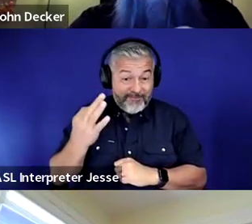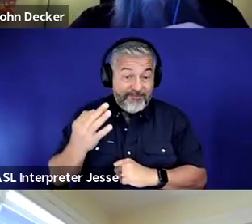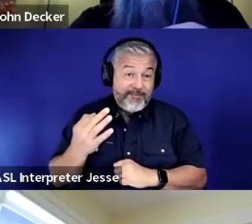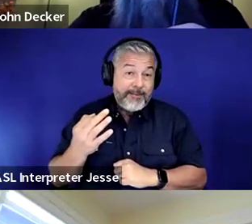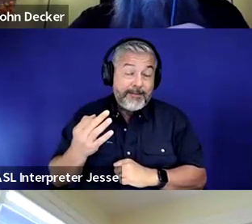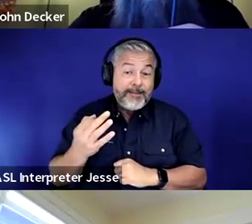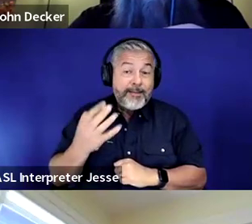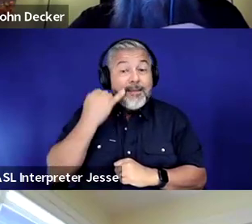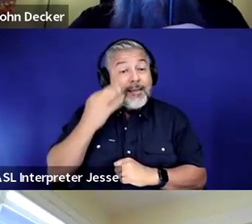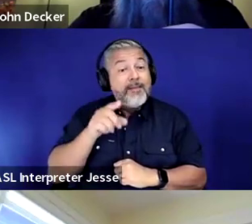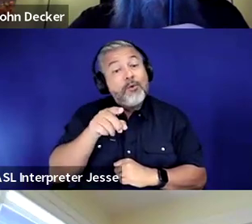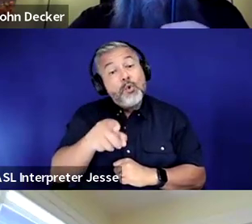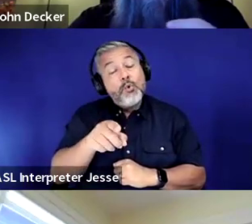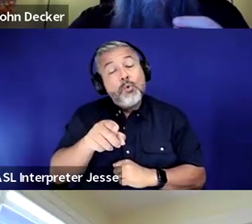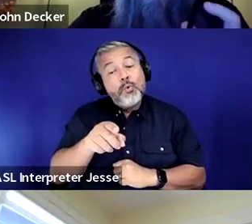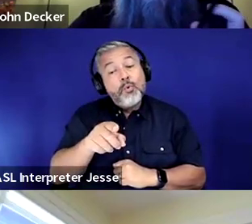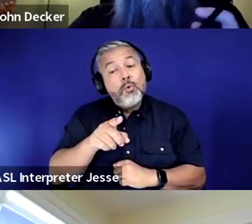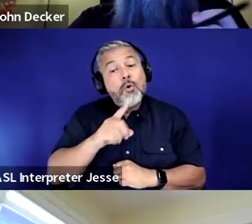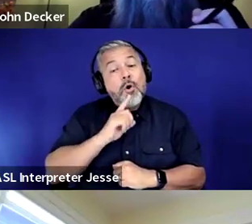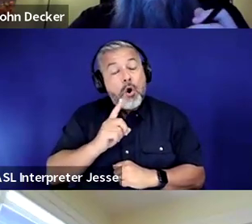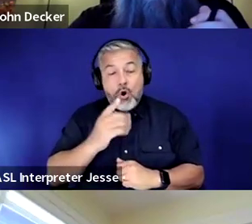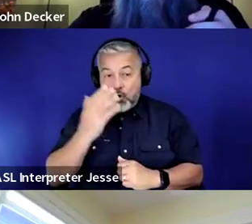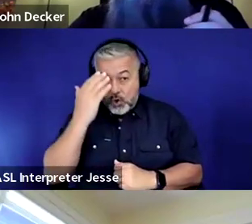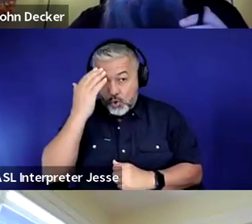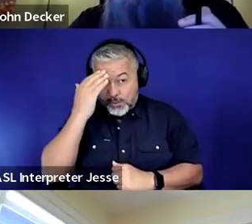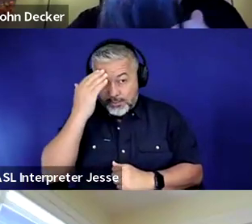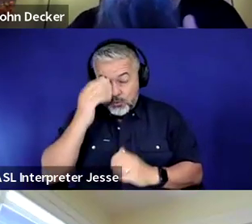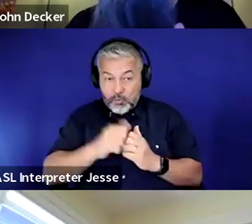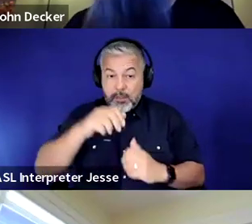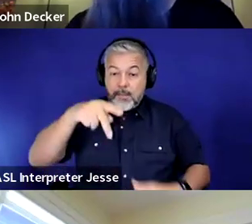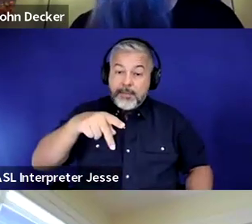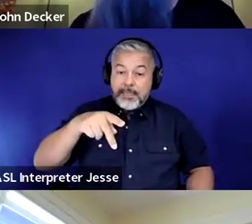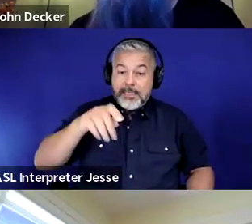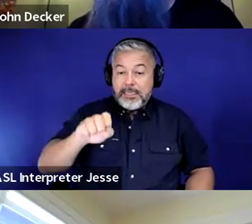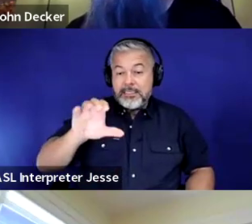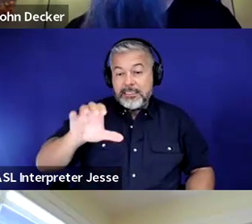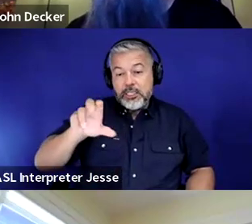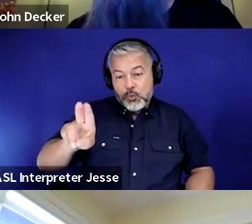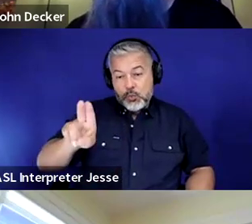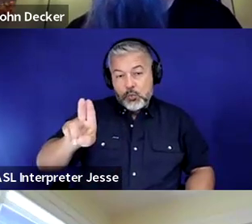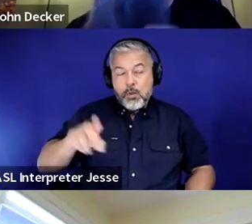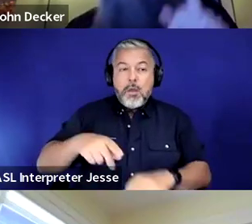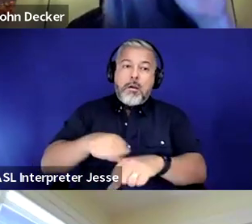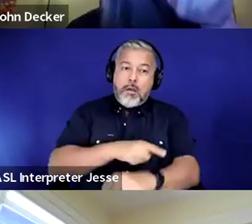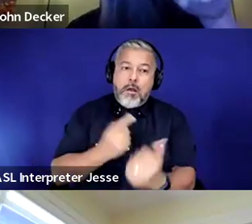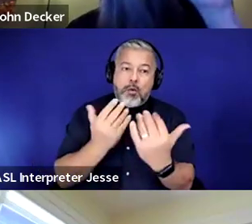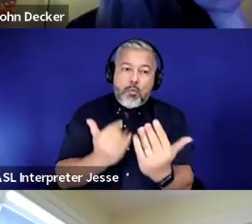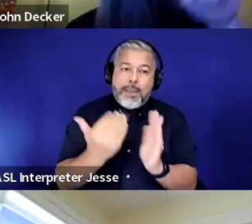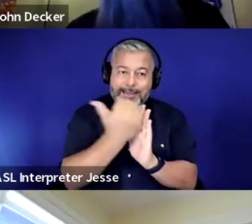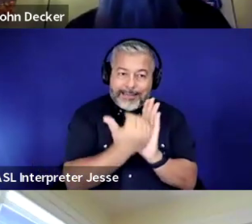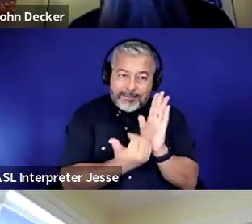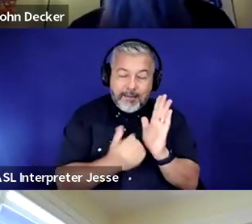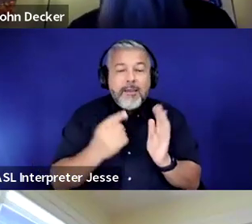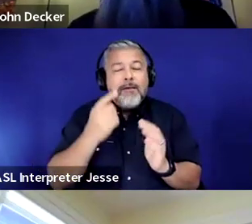if you are acquainted with PEC's long wait list for things like tailored